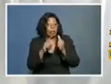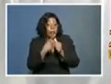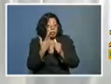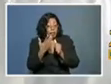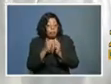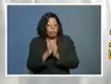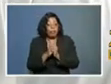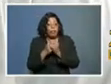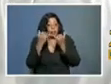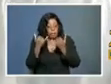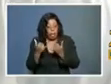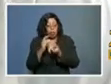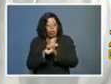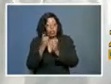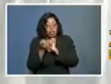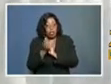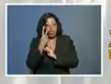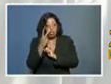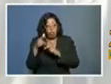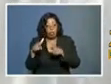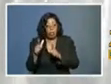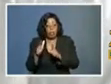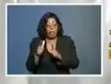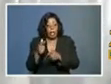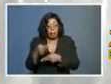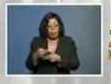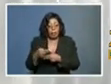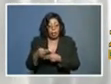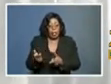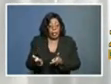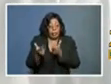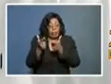going to be a two-lane bridge, and most importantly, it's actually going to be raised about 30 feet,